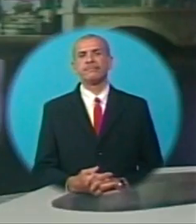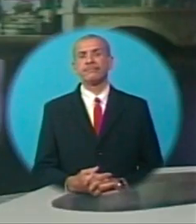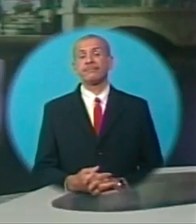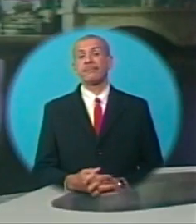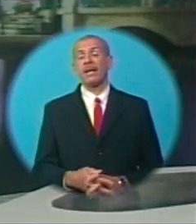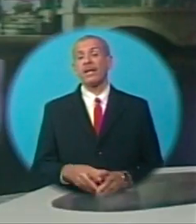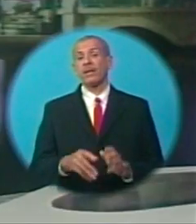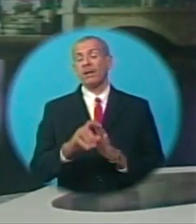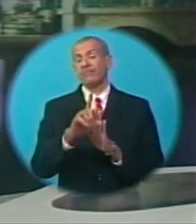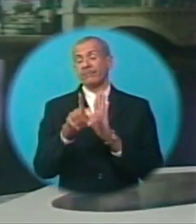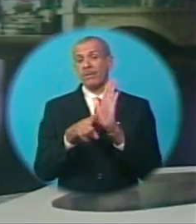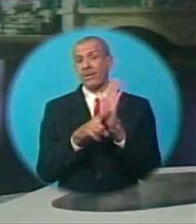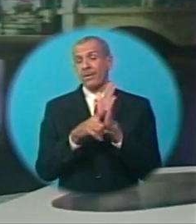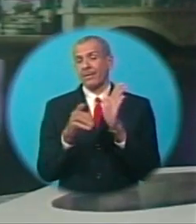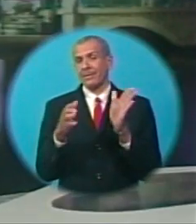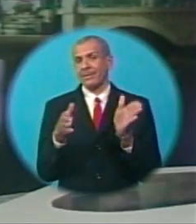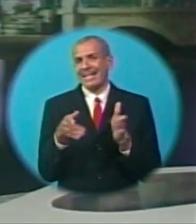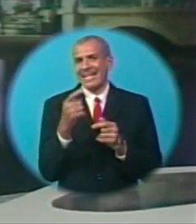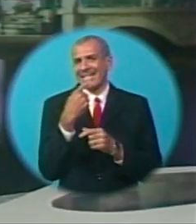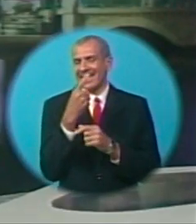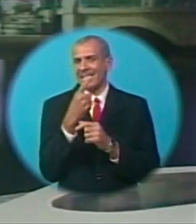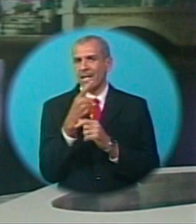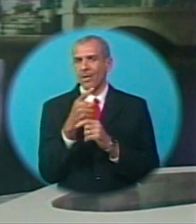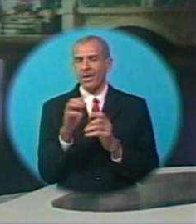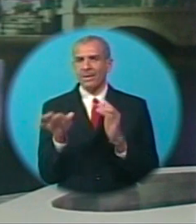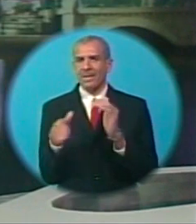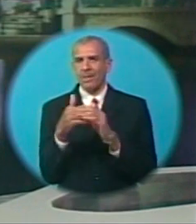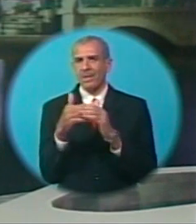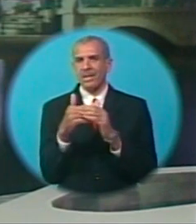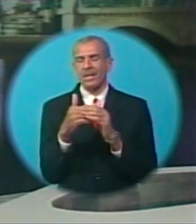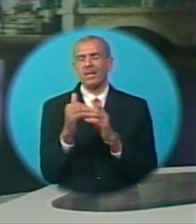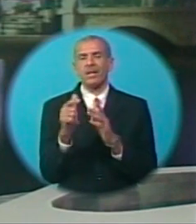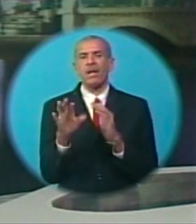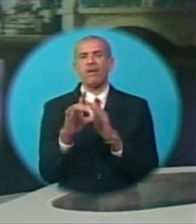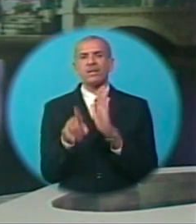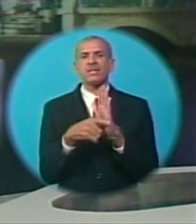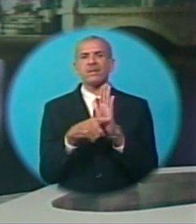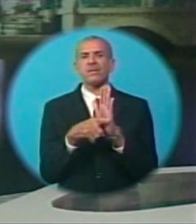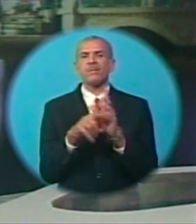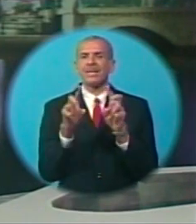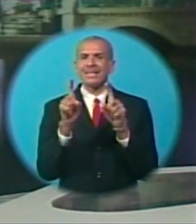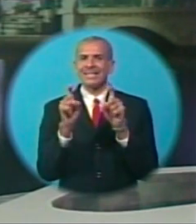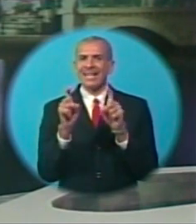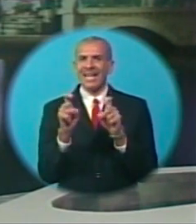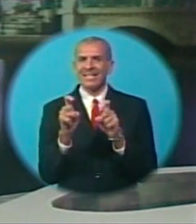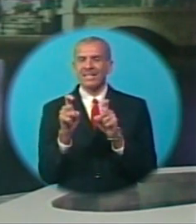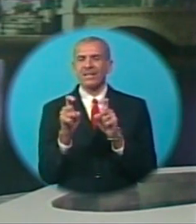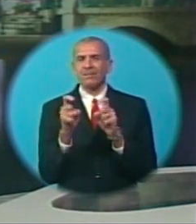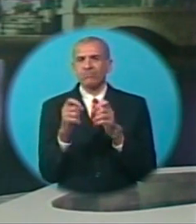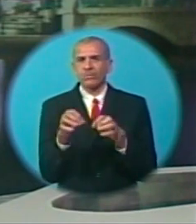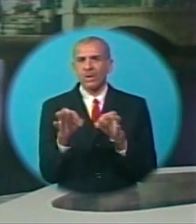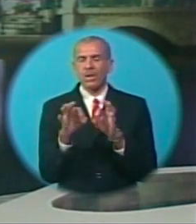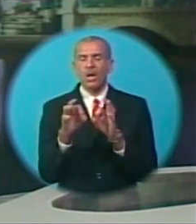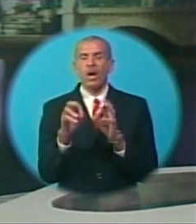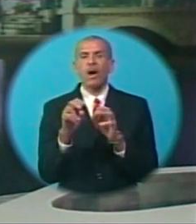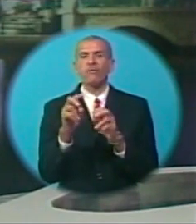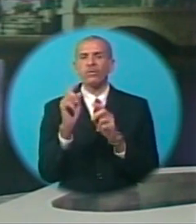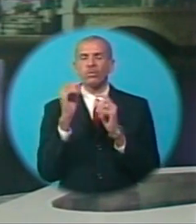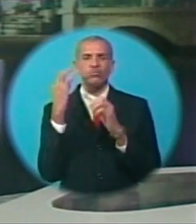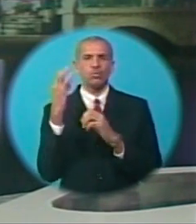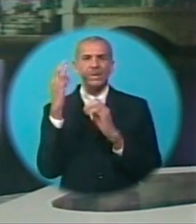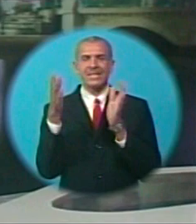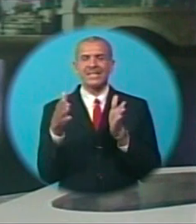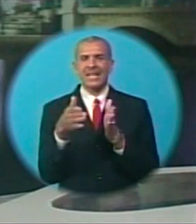noted attorney stressed that it will also prohibit the process for lawyers to effectively test the veracity of witnesses as well as